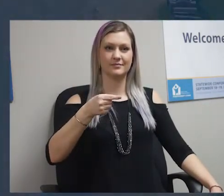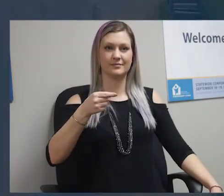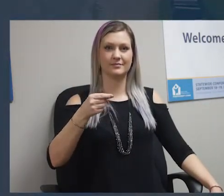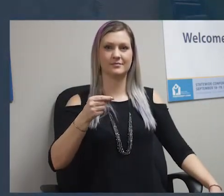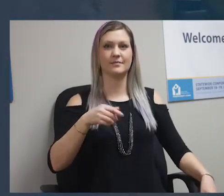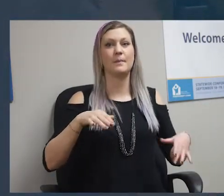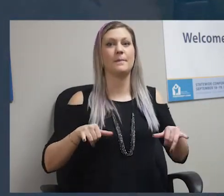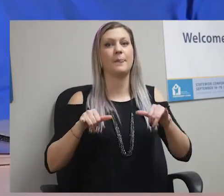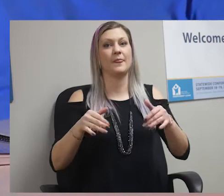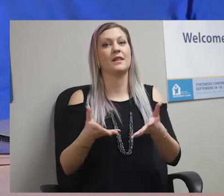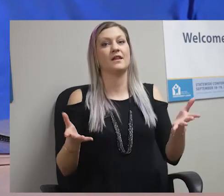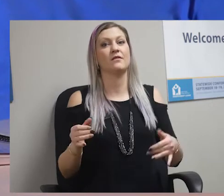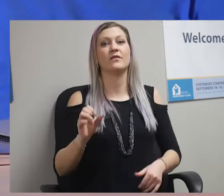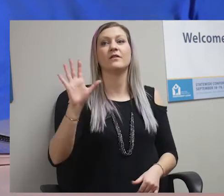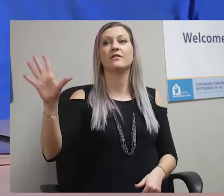years.